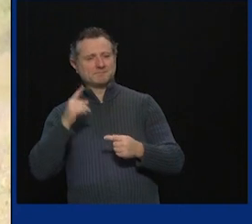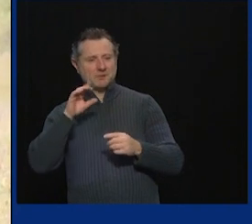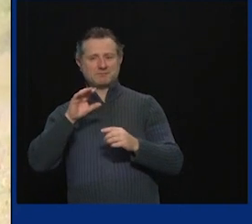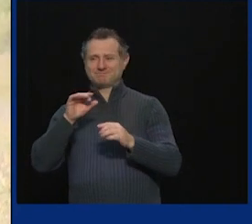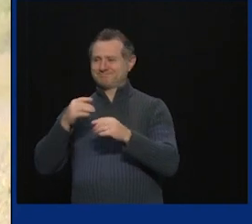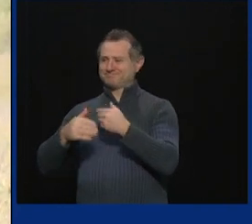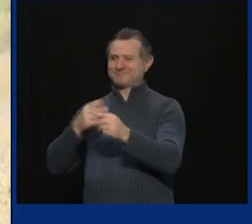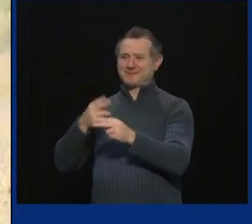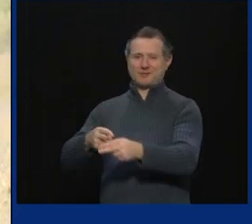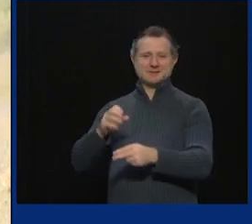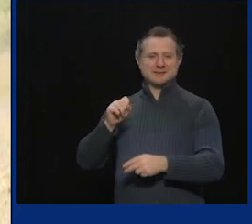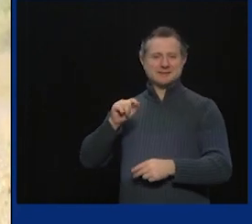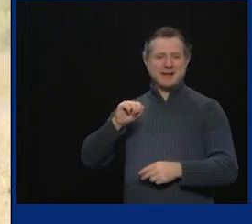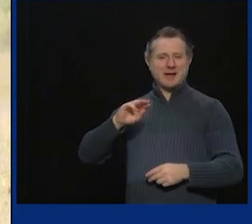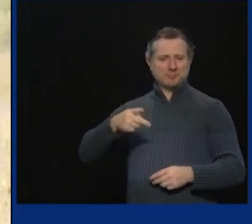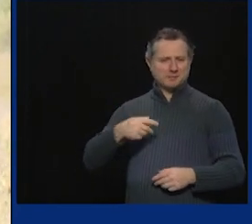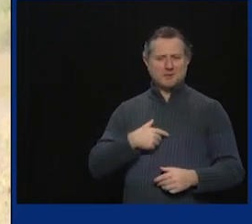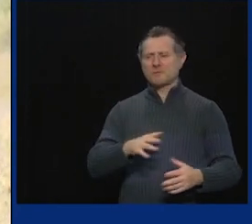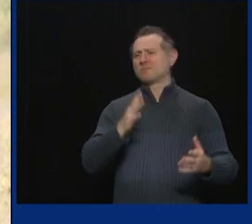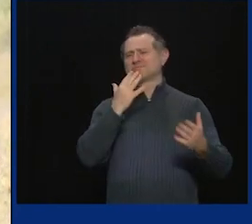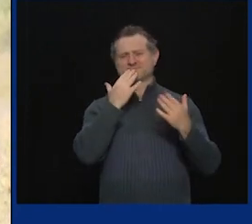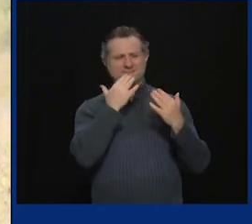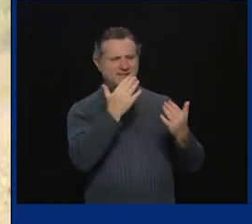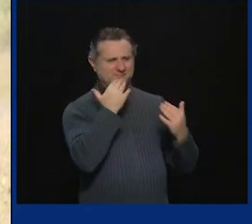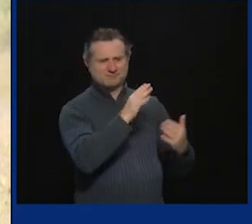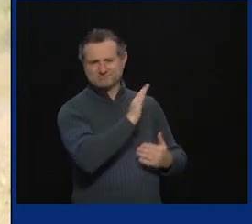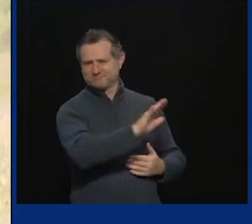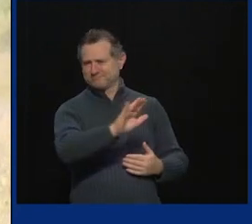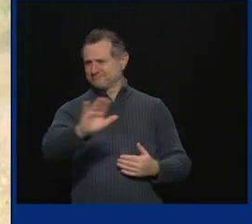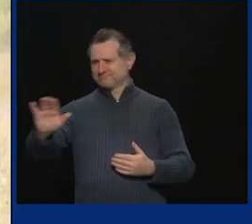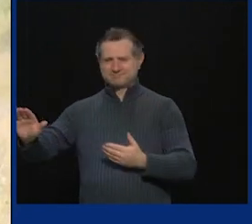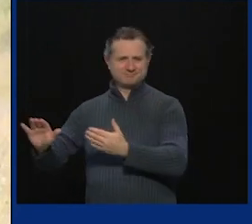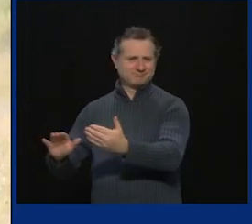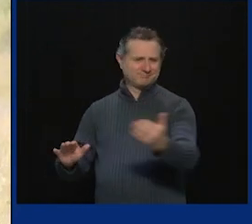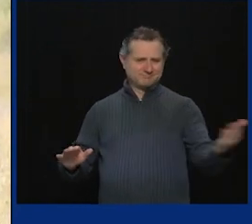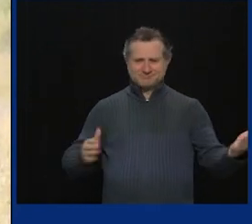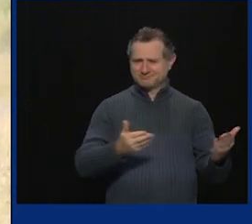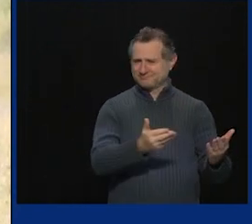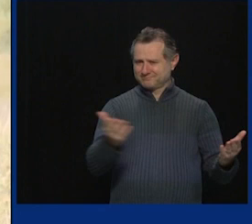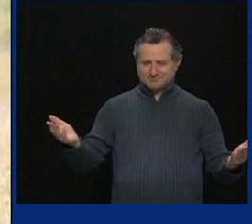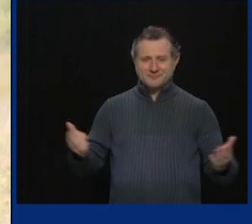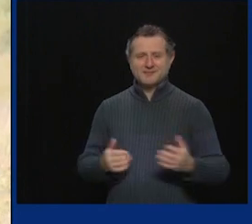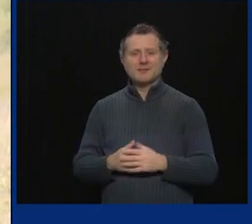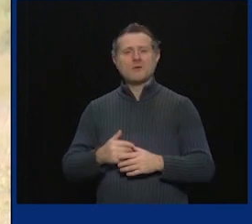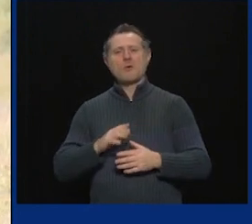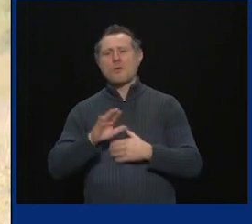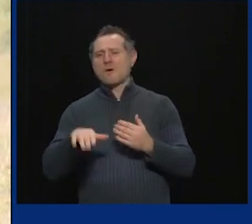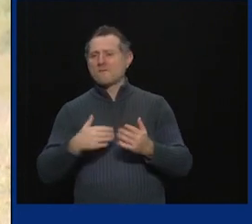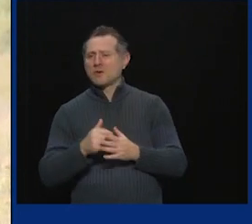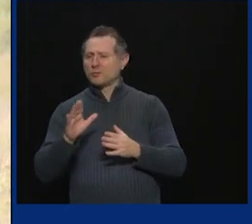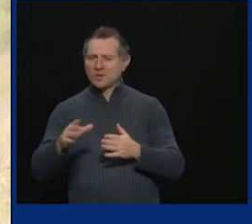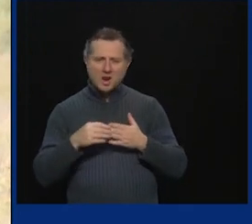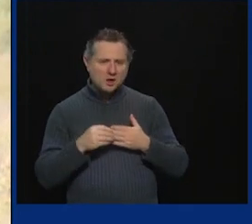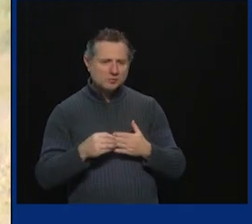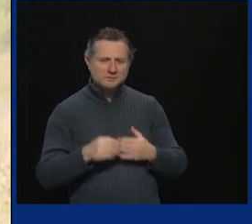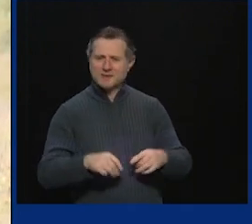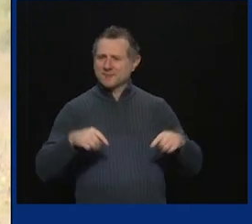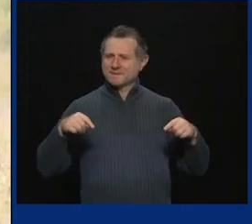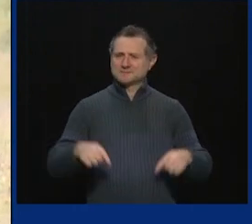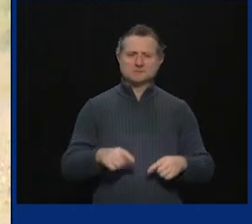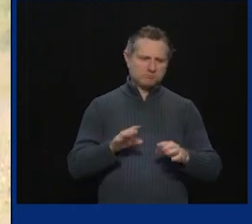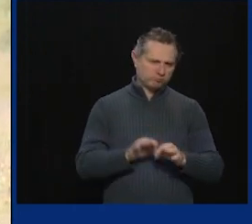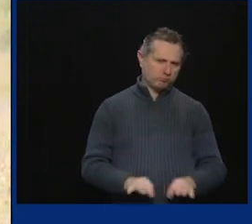NYPA CEO and interim President Justin Driscoll, and NYPA staff for your leadership on this critical component of